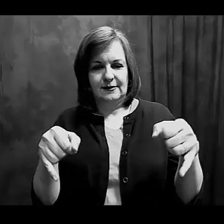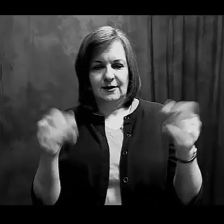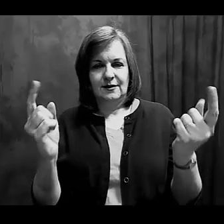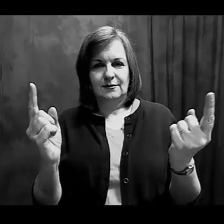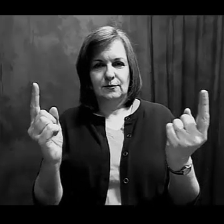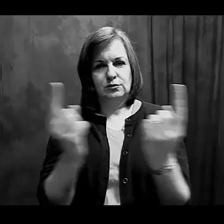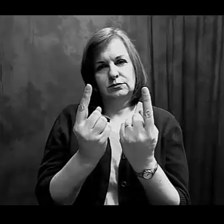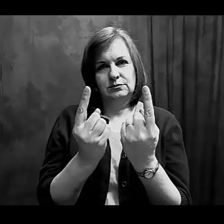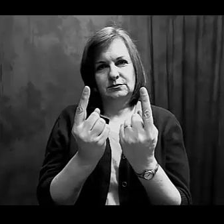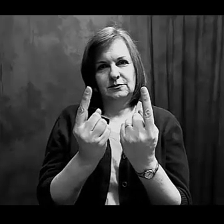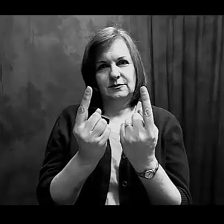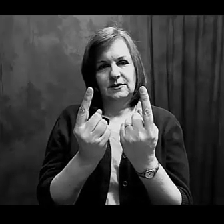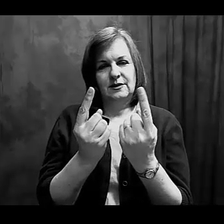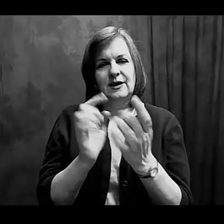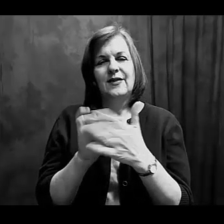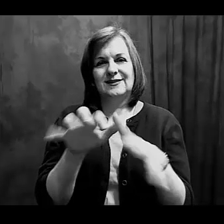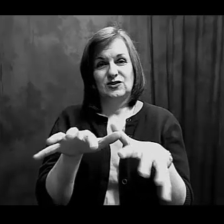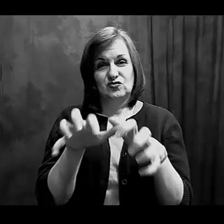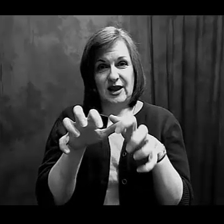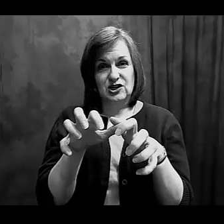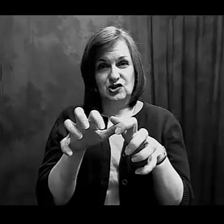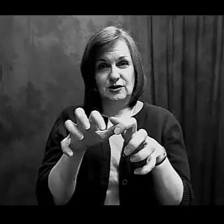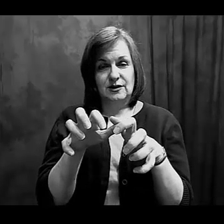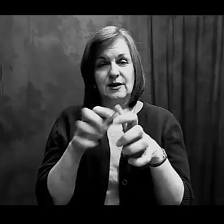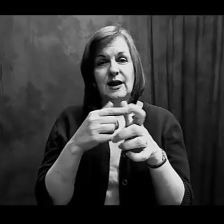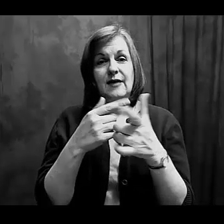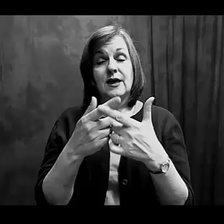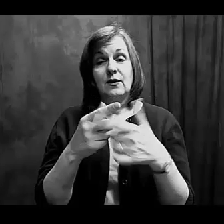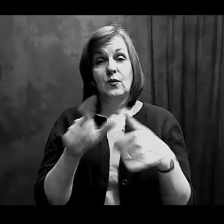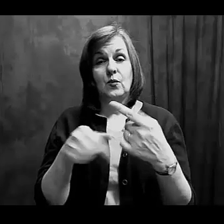decreases when muscles contract,